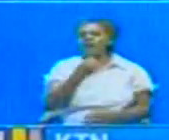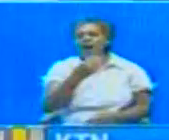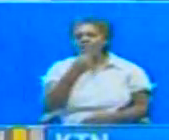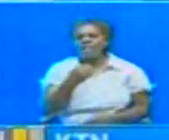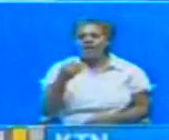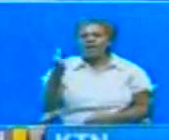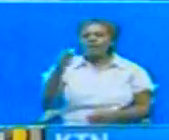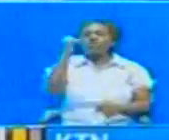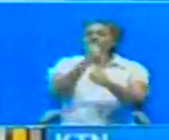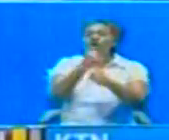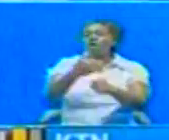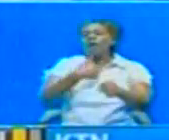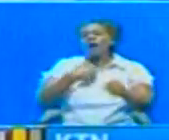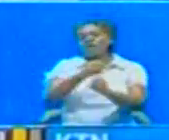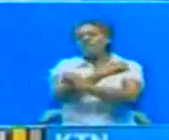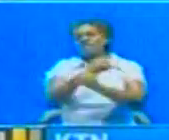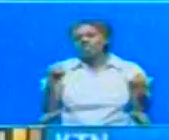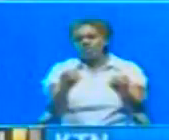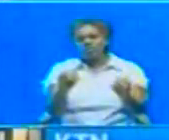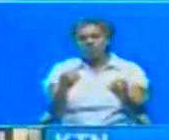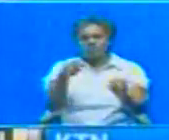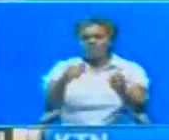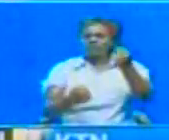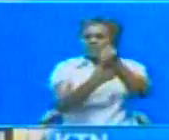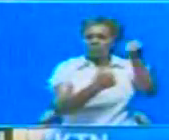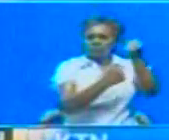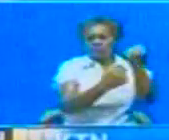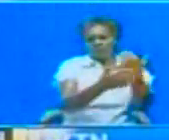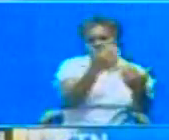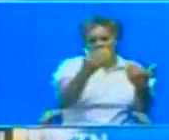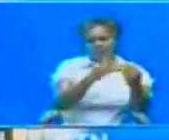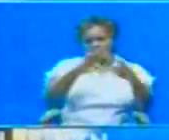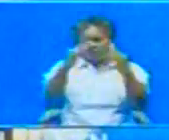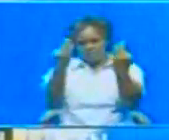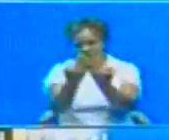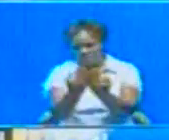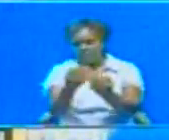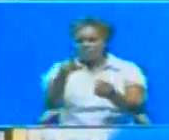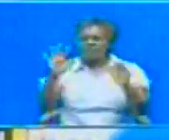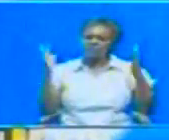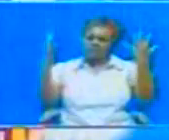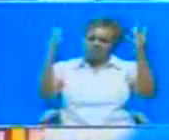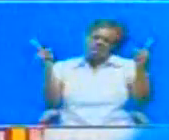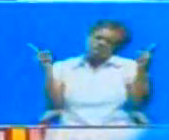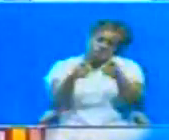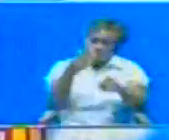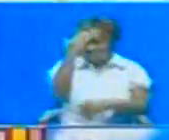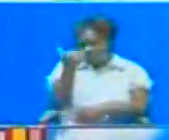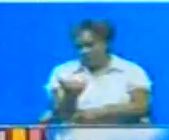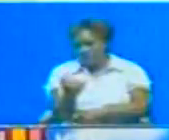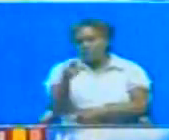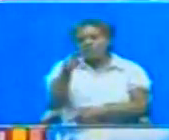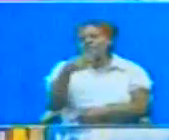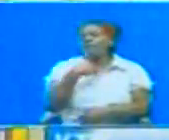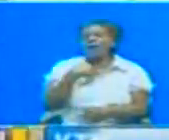Silas Otieno, is unemployed and does odd jobs in Nairobi in order to support his family. According to Silas, his celebrations may be short-lived,